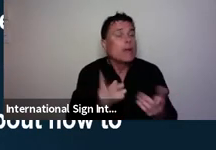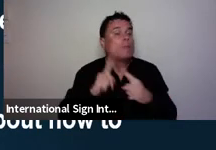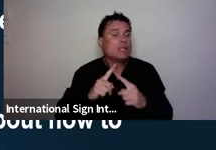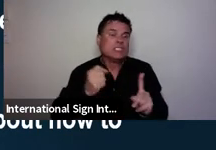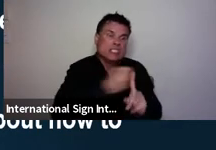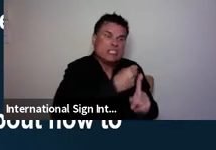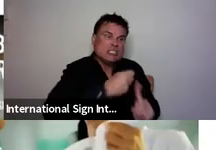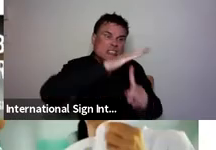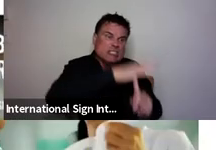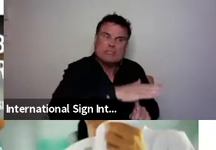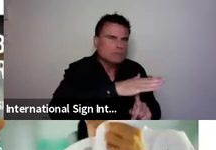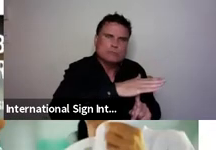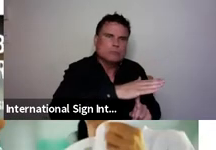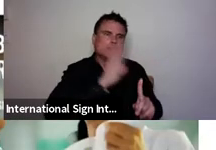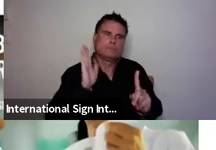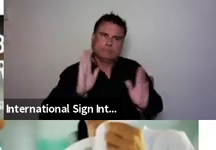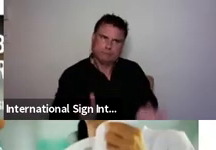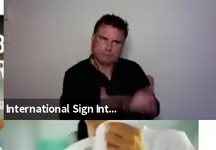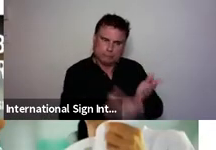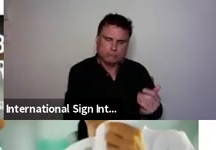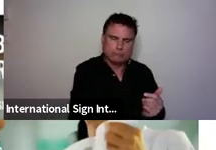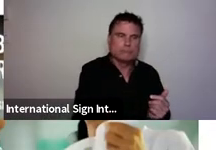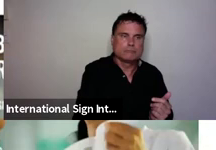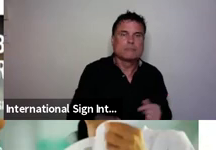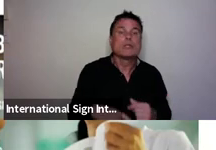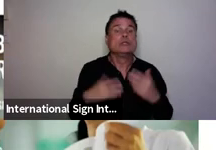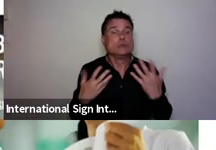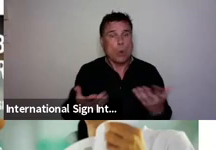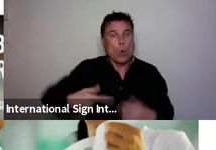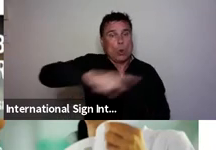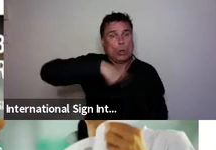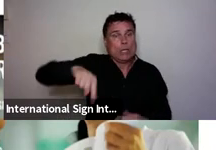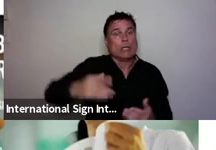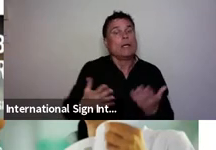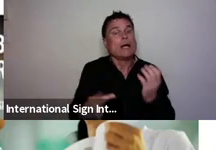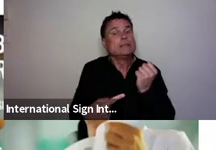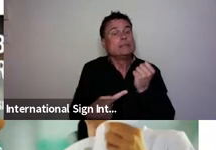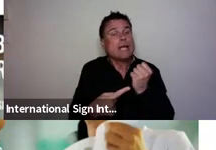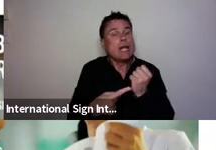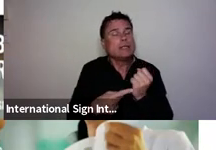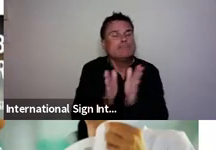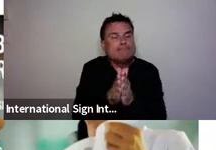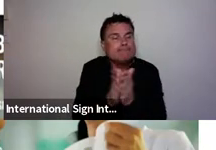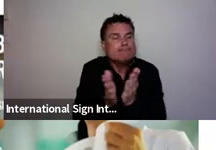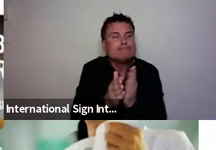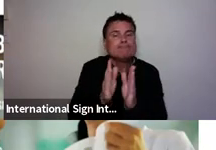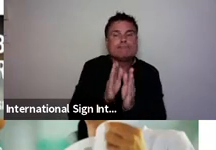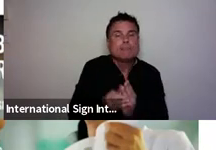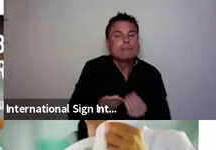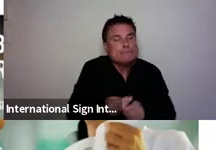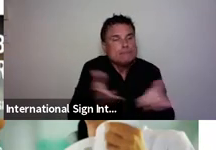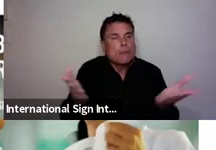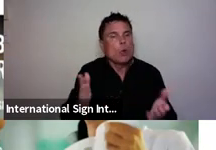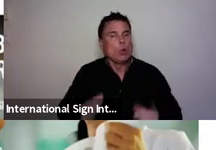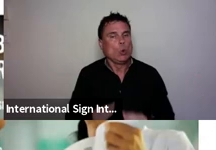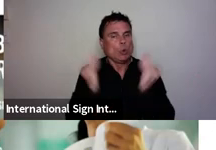We also develop technical briefs based on our adolescent and youth strategy. And these are really aimed at providing practical